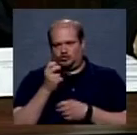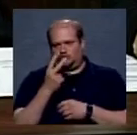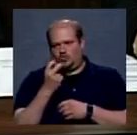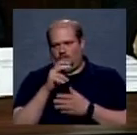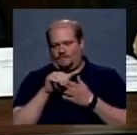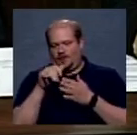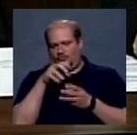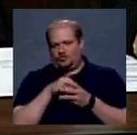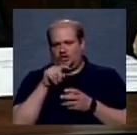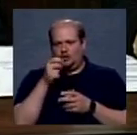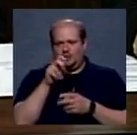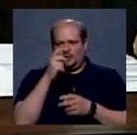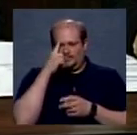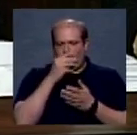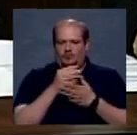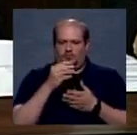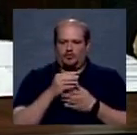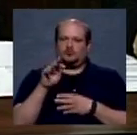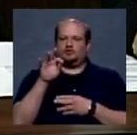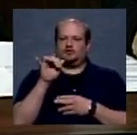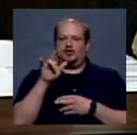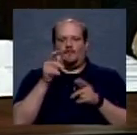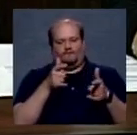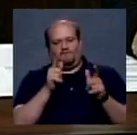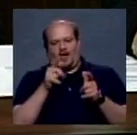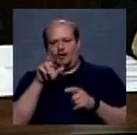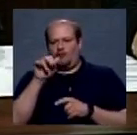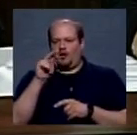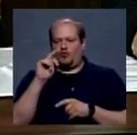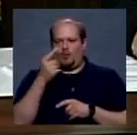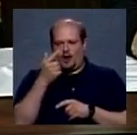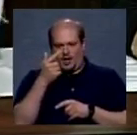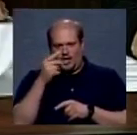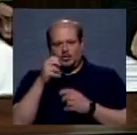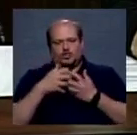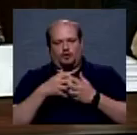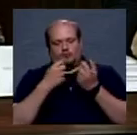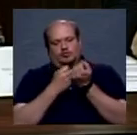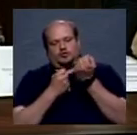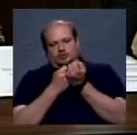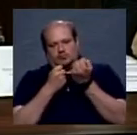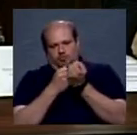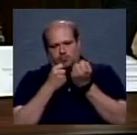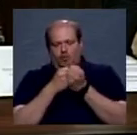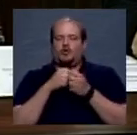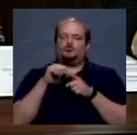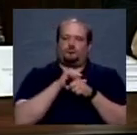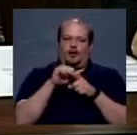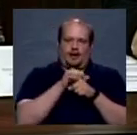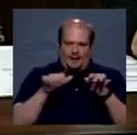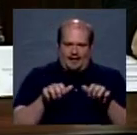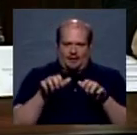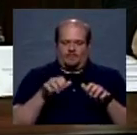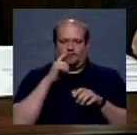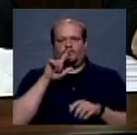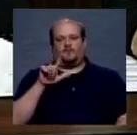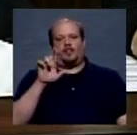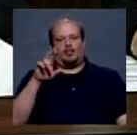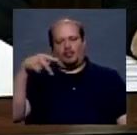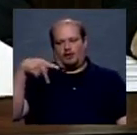$170,912, including tax, for the purchase of firing range equipment to support the Little Rock Police Department modern rifle and pistol training activities, and for the